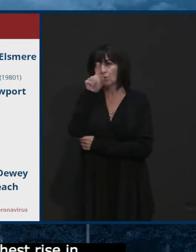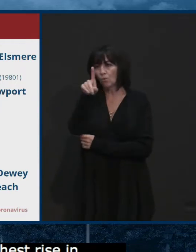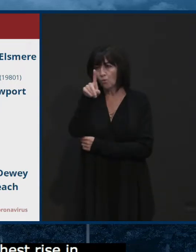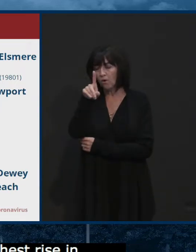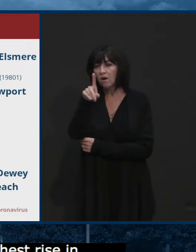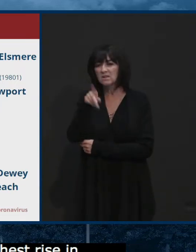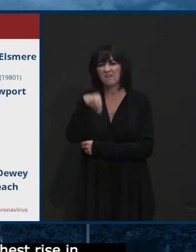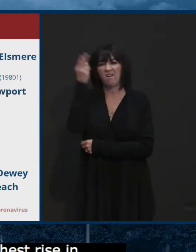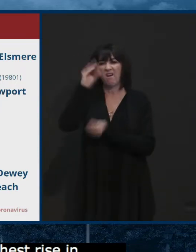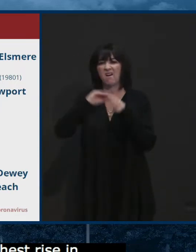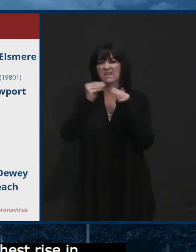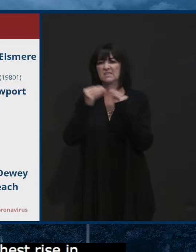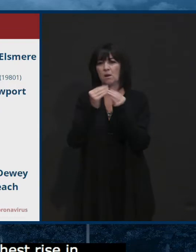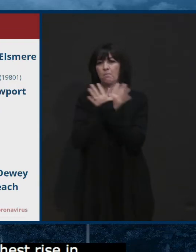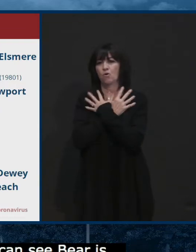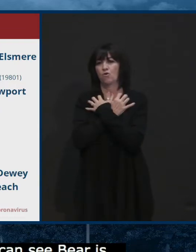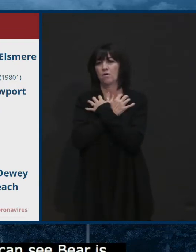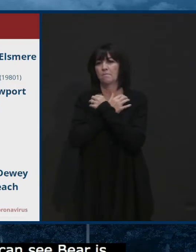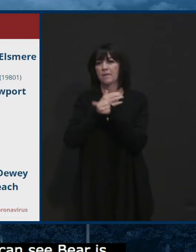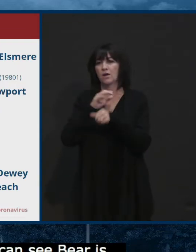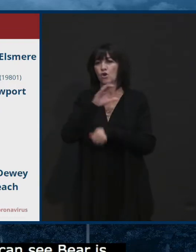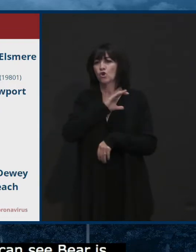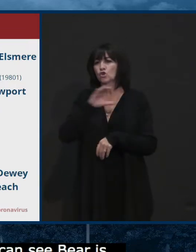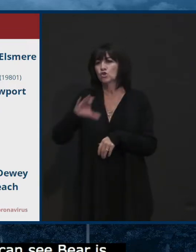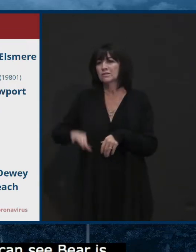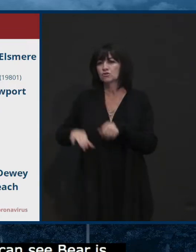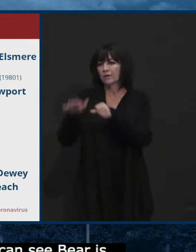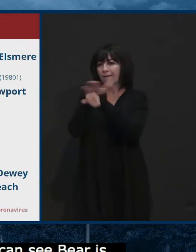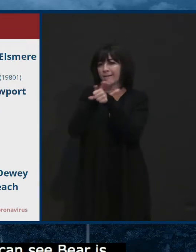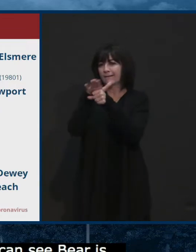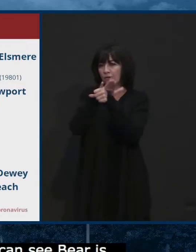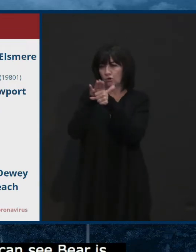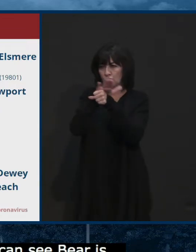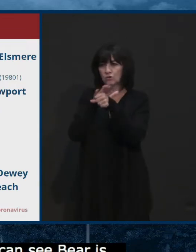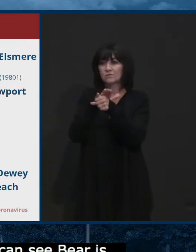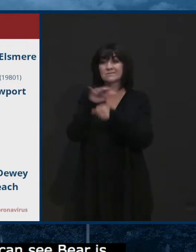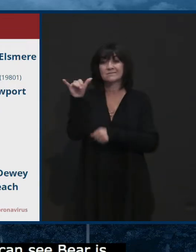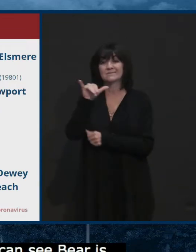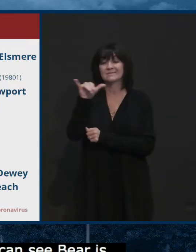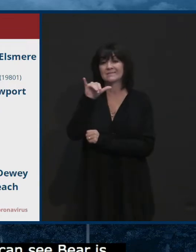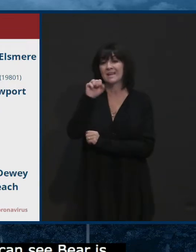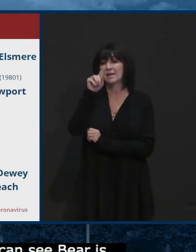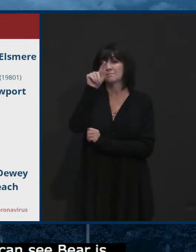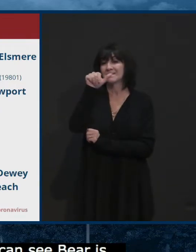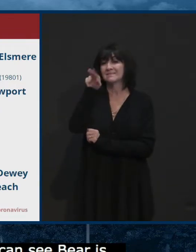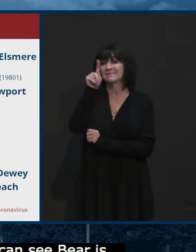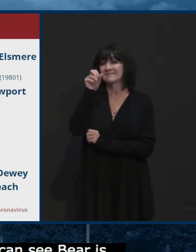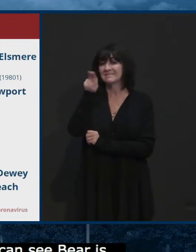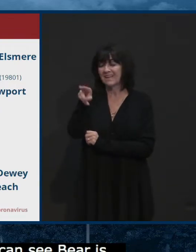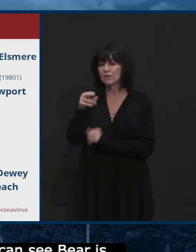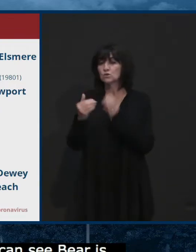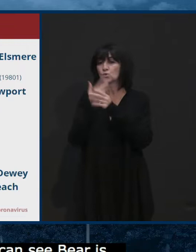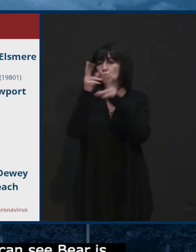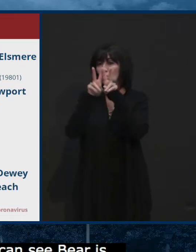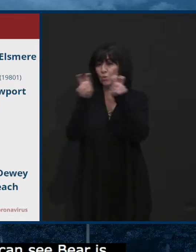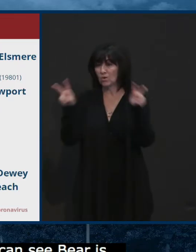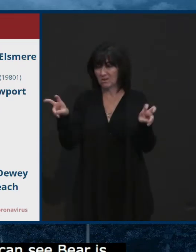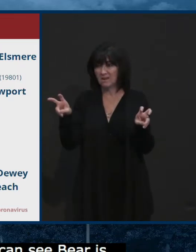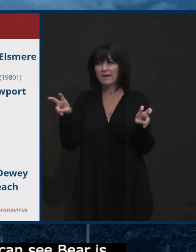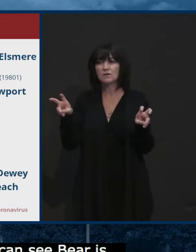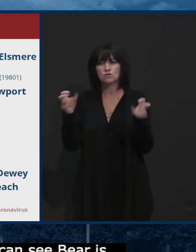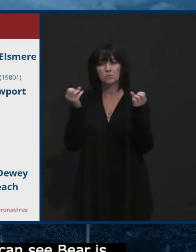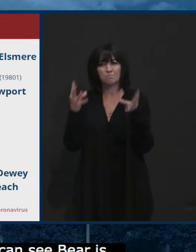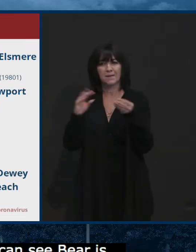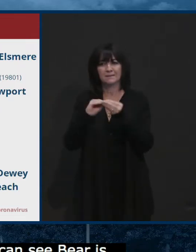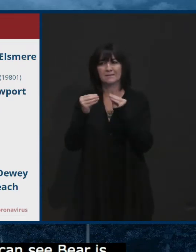of cases in the Bear, Christiana area, as well as Stanton and New Castle.